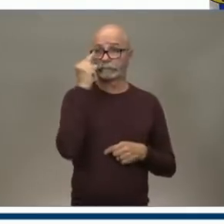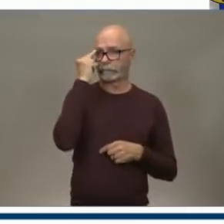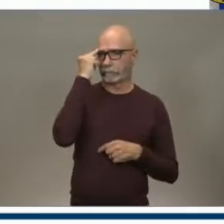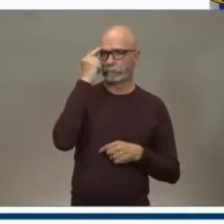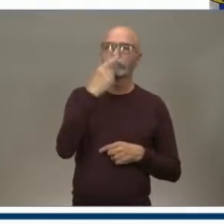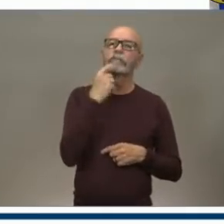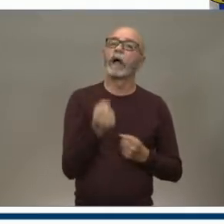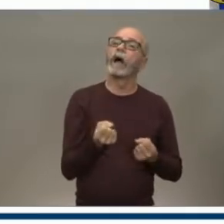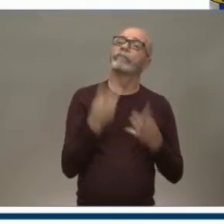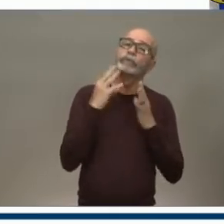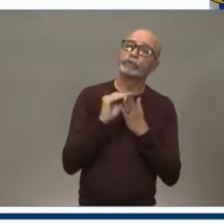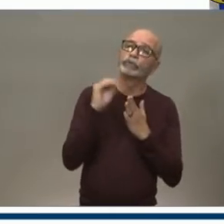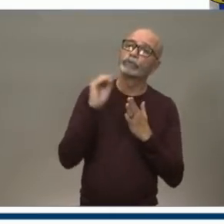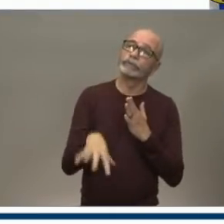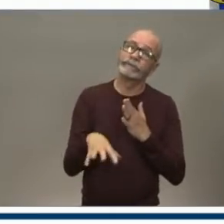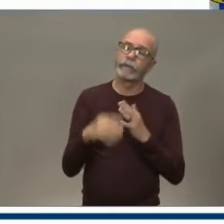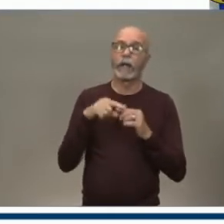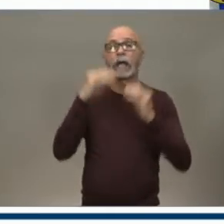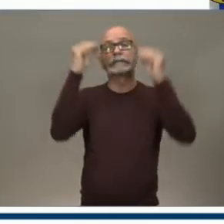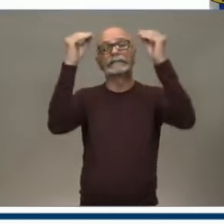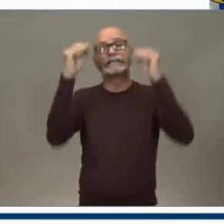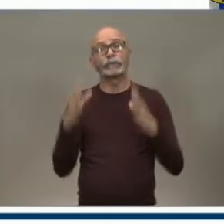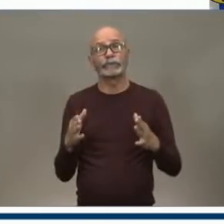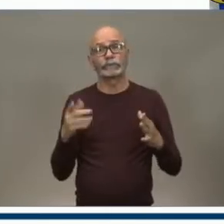schools are self-isolating.